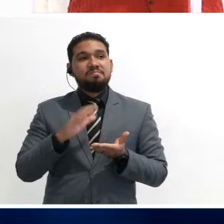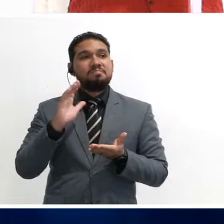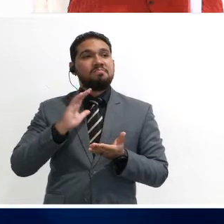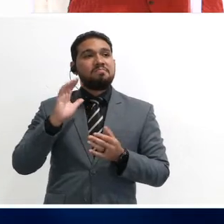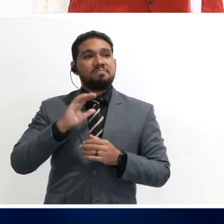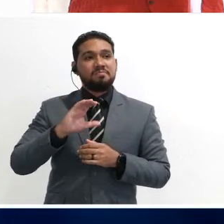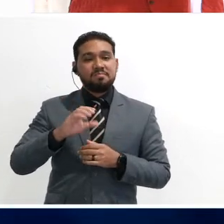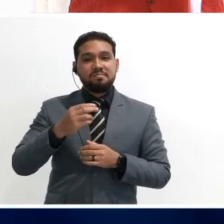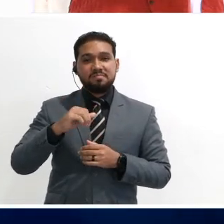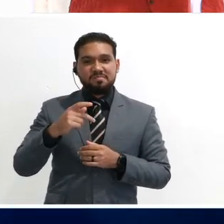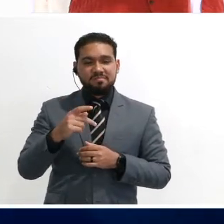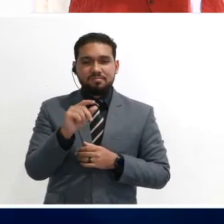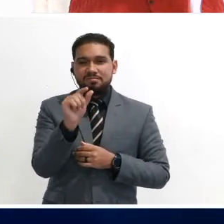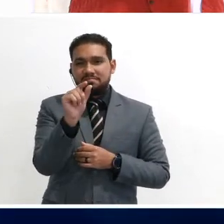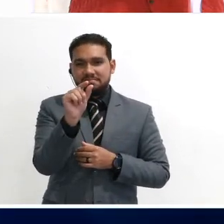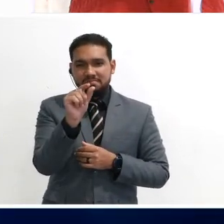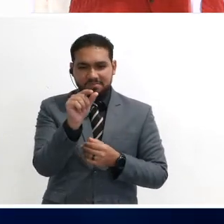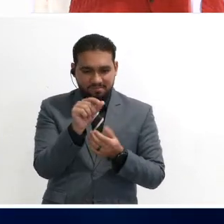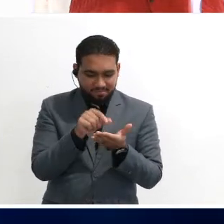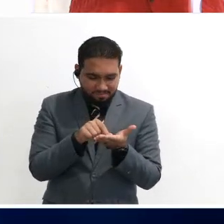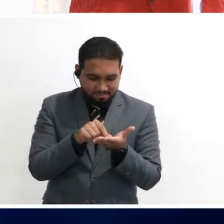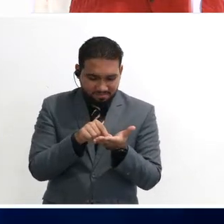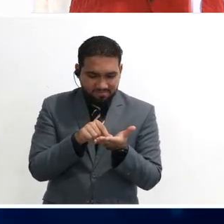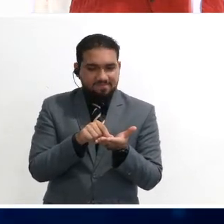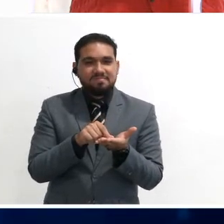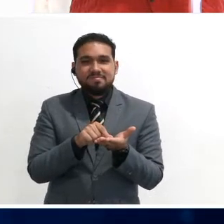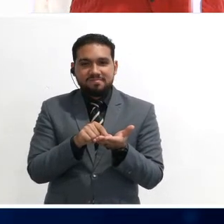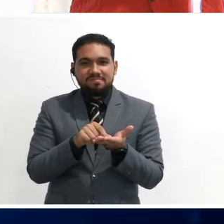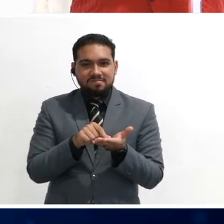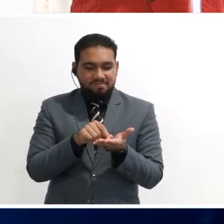integration, the concept is kind of the same.